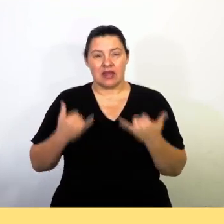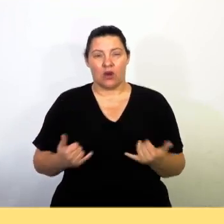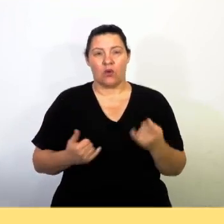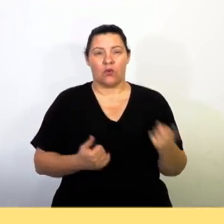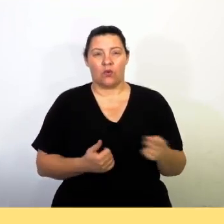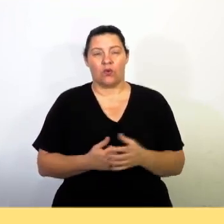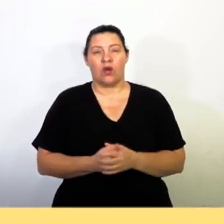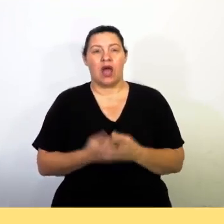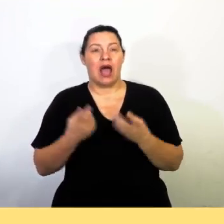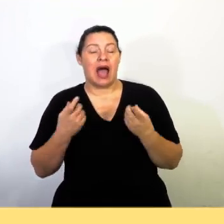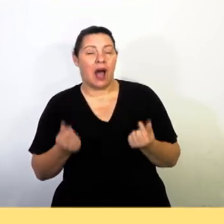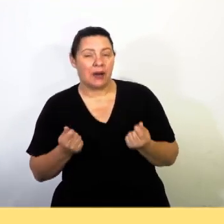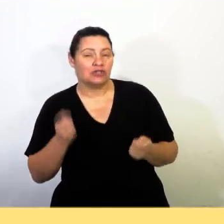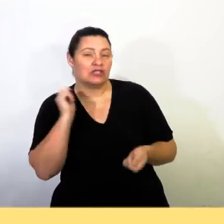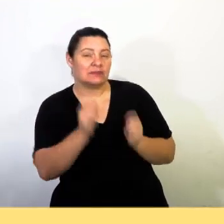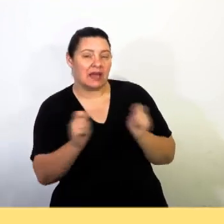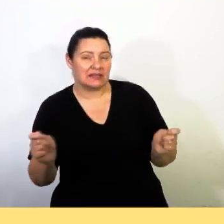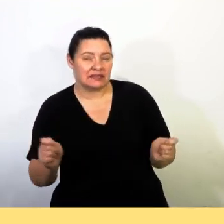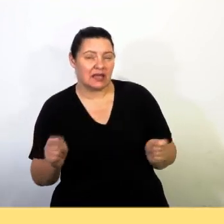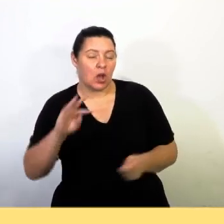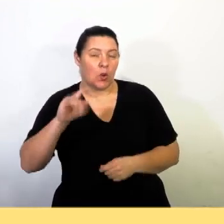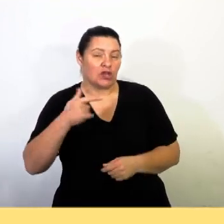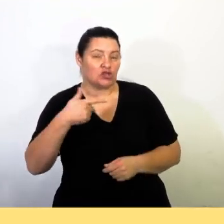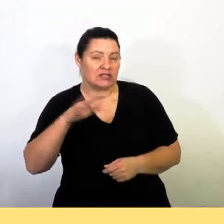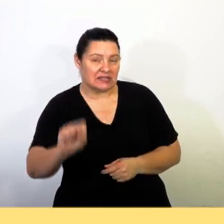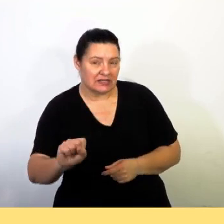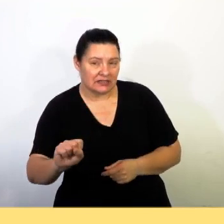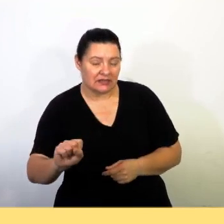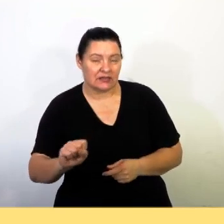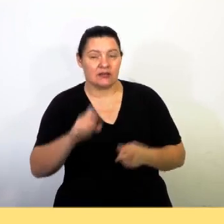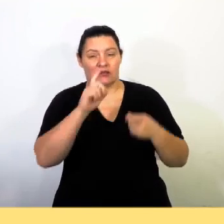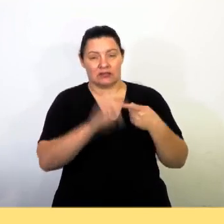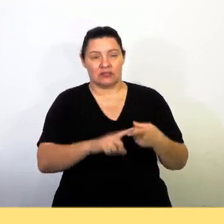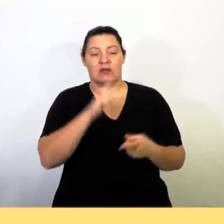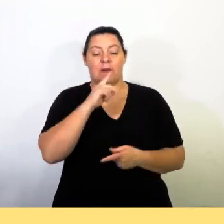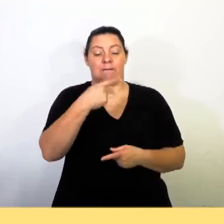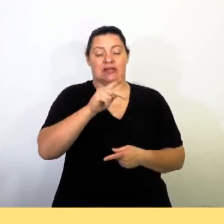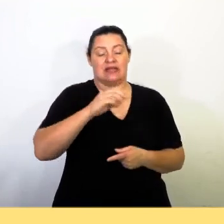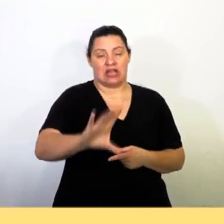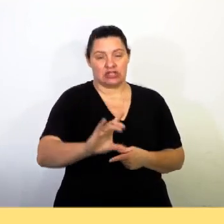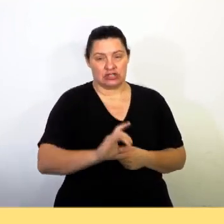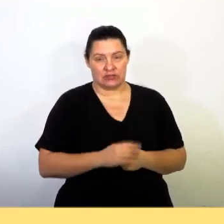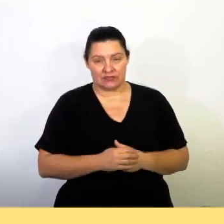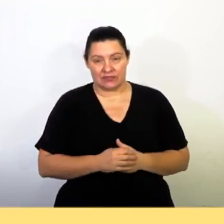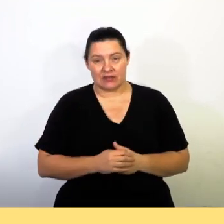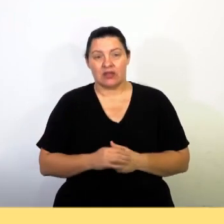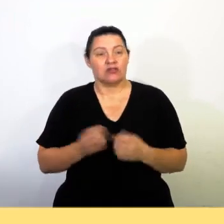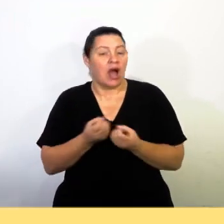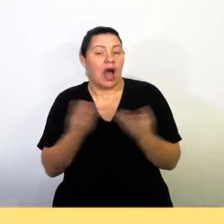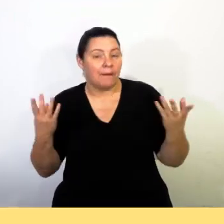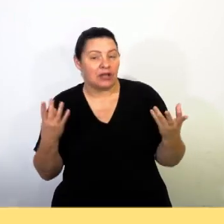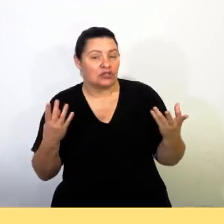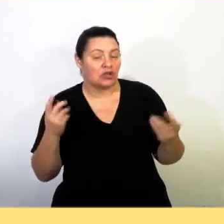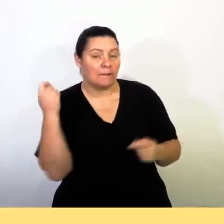debit side. So I'm going to say how much was spent on wages. I'm coming here to say petty cash, and